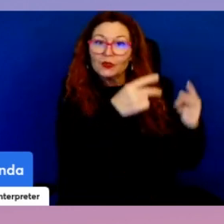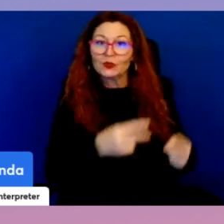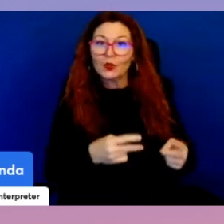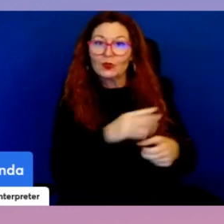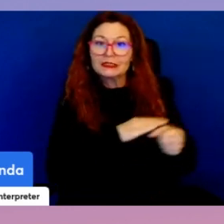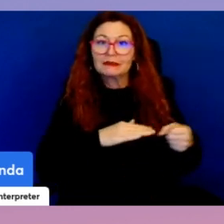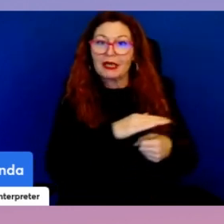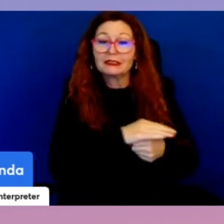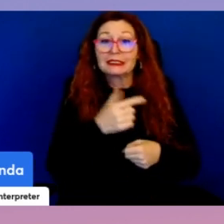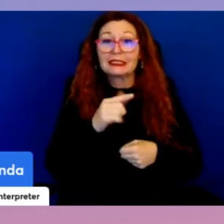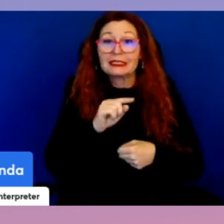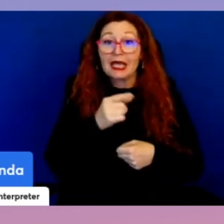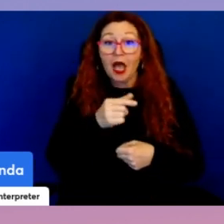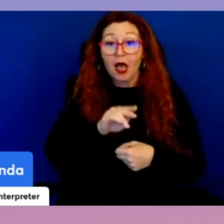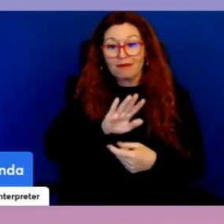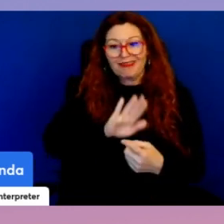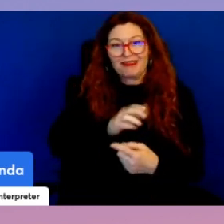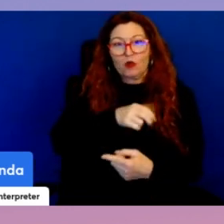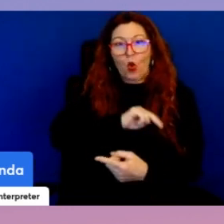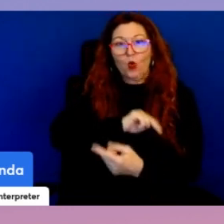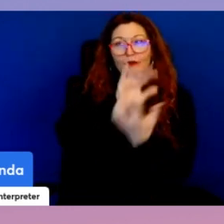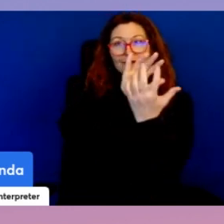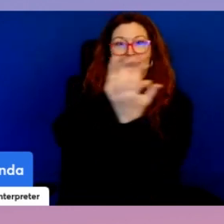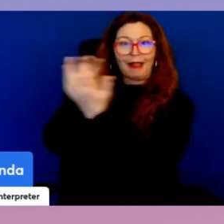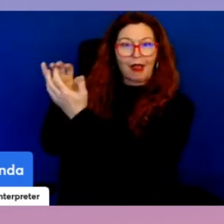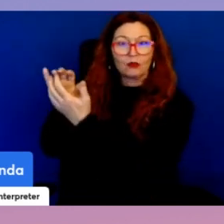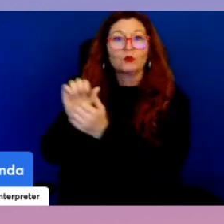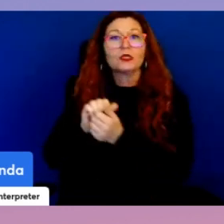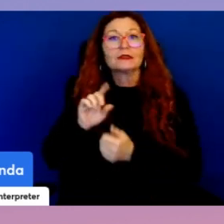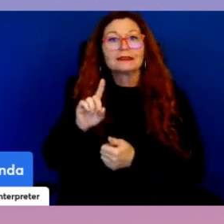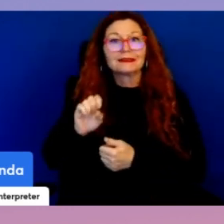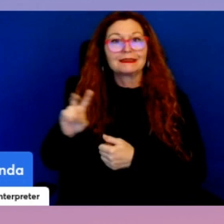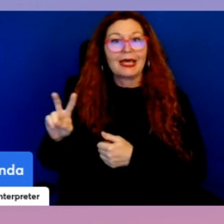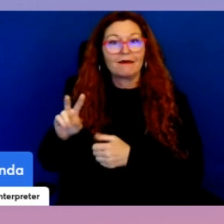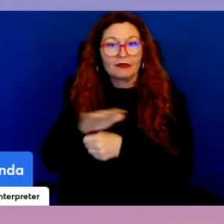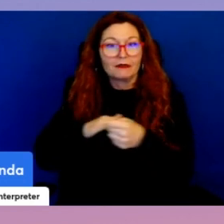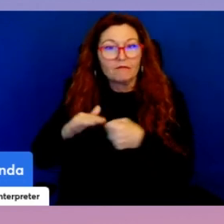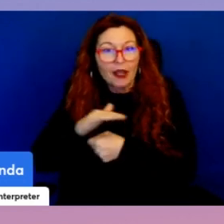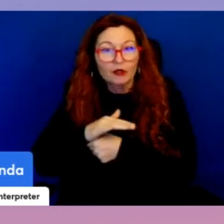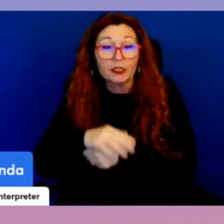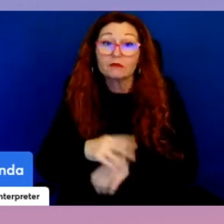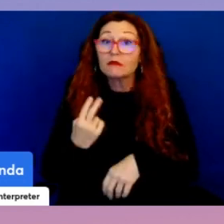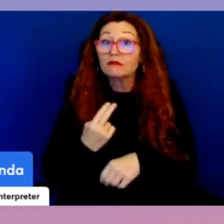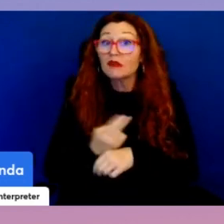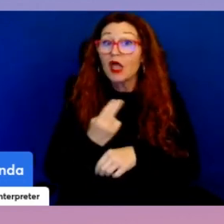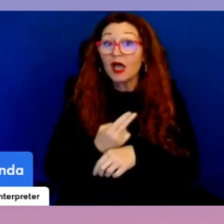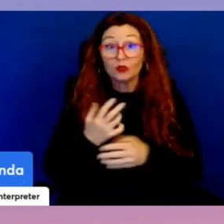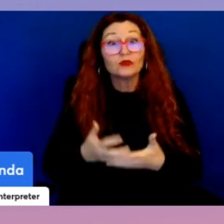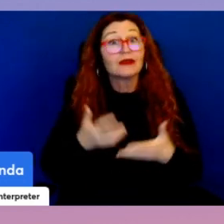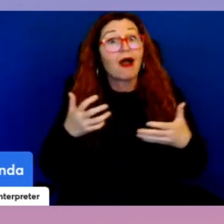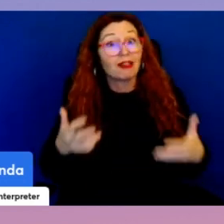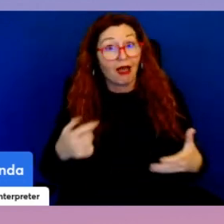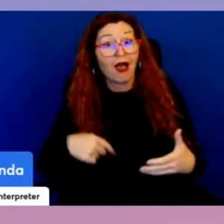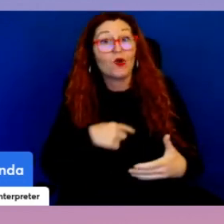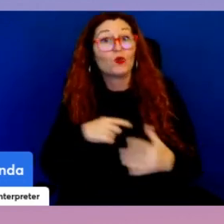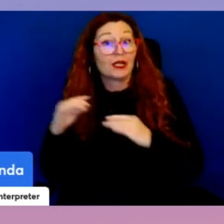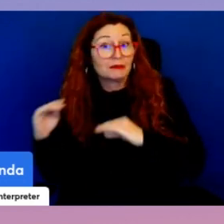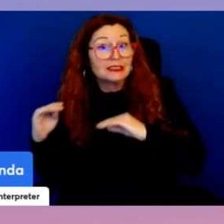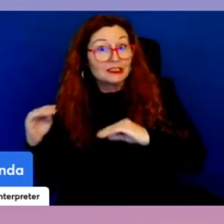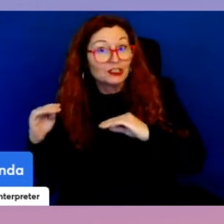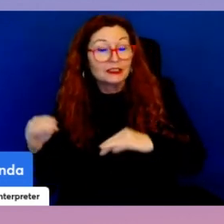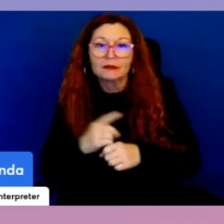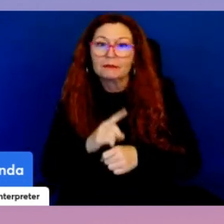own cloud, where you can have development environments in there. And I use it quite extensively in my courses. Makes things